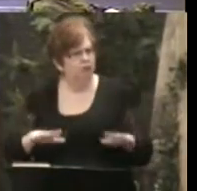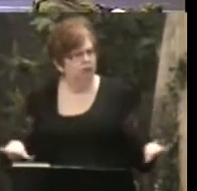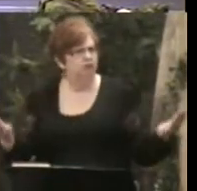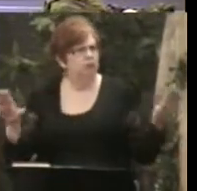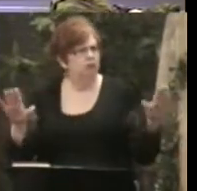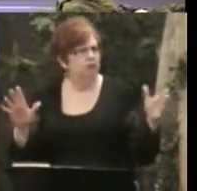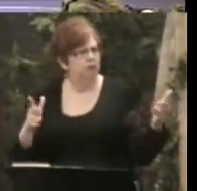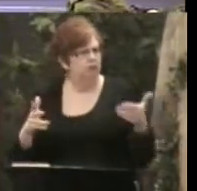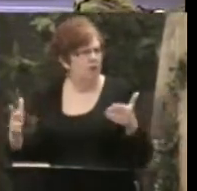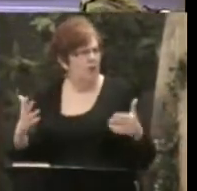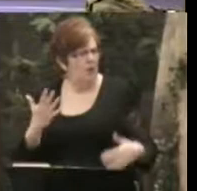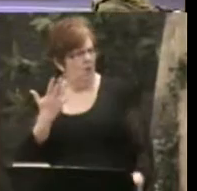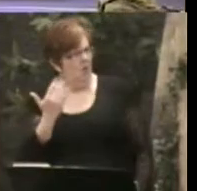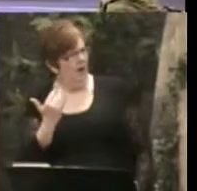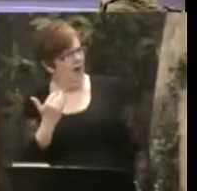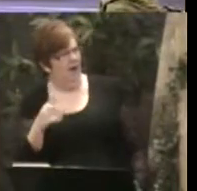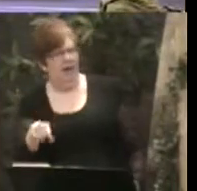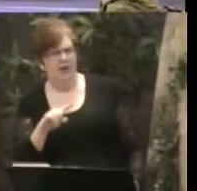Why are you afraid?